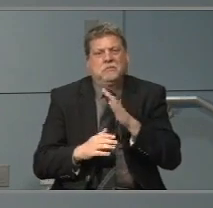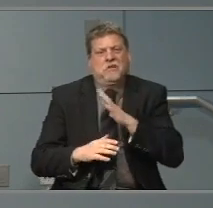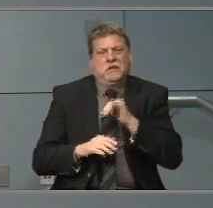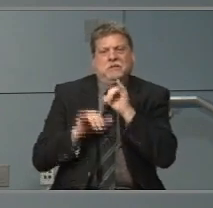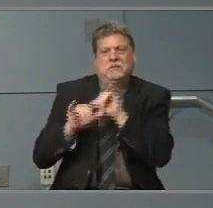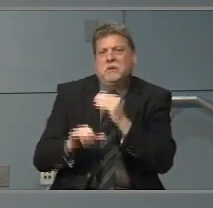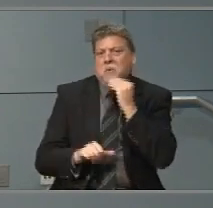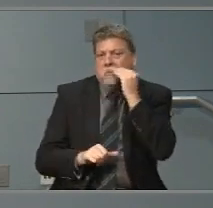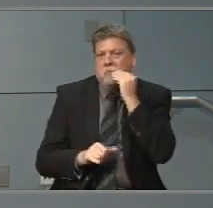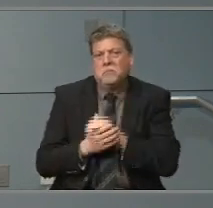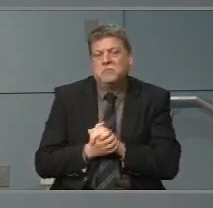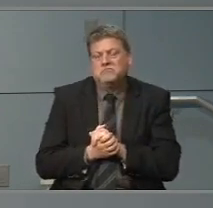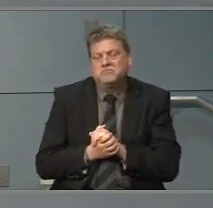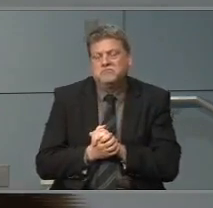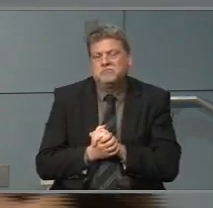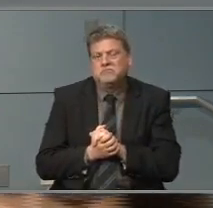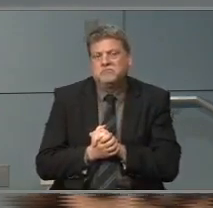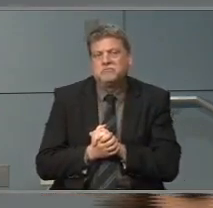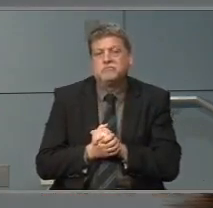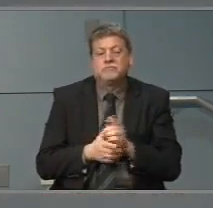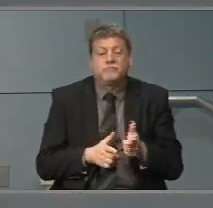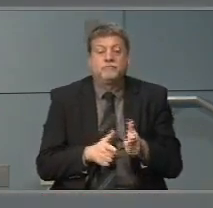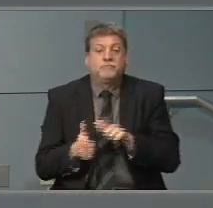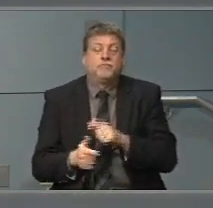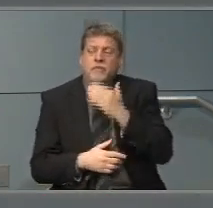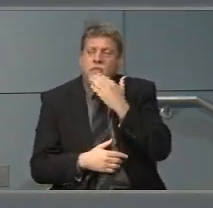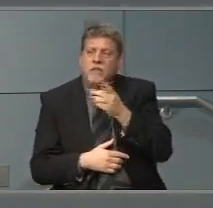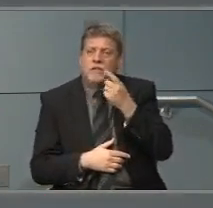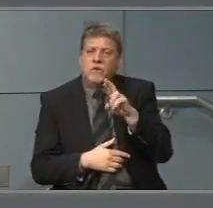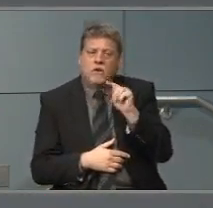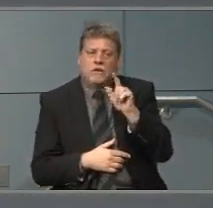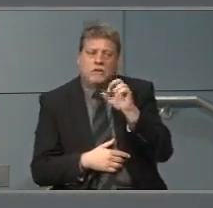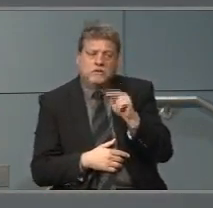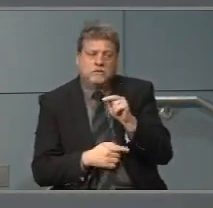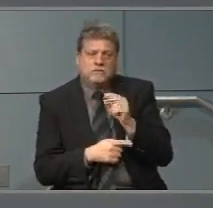Thank you, Dr. Tilson. And now we'll go to Chief Deputy Secretary Susan